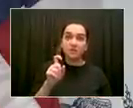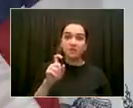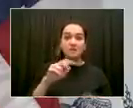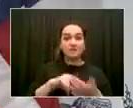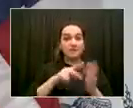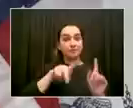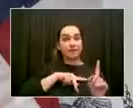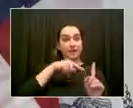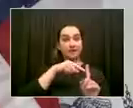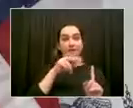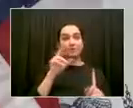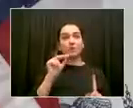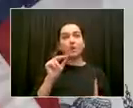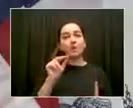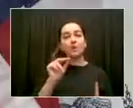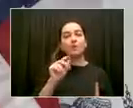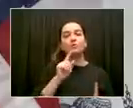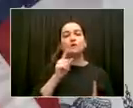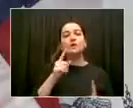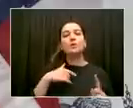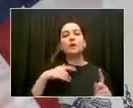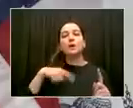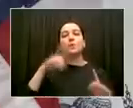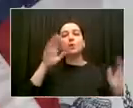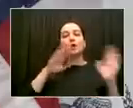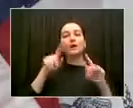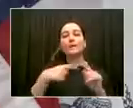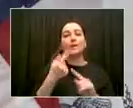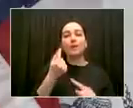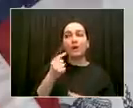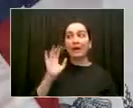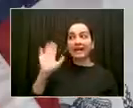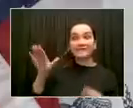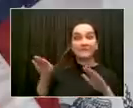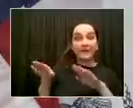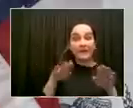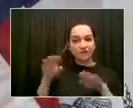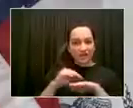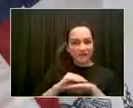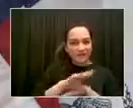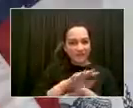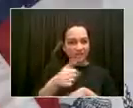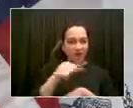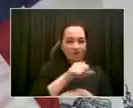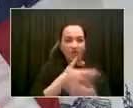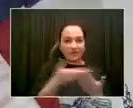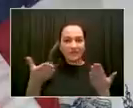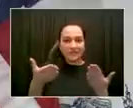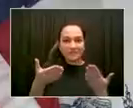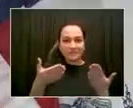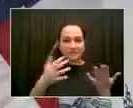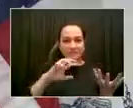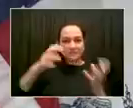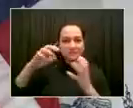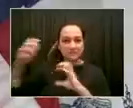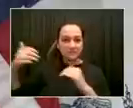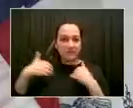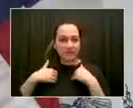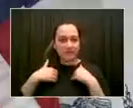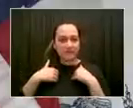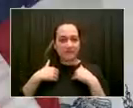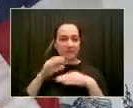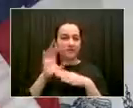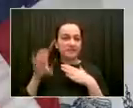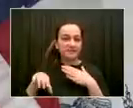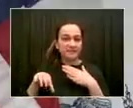Dana. Thanks. And on another topic, it's been several weeks since a federal appeals court upheld the